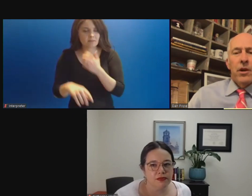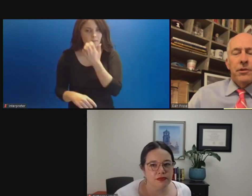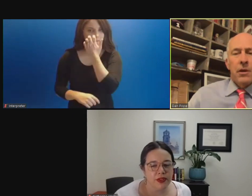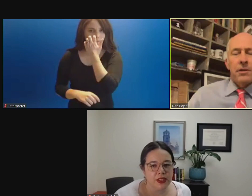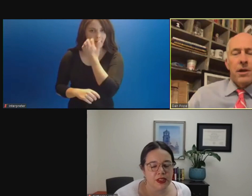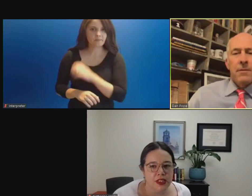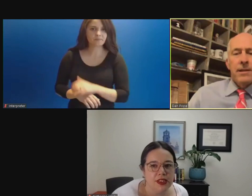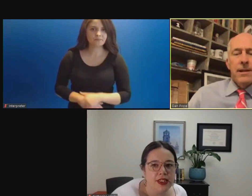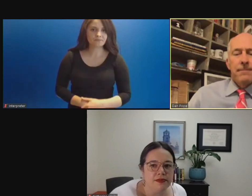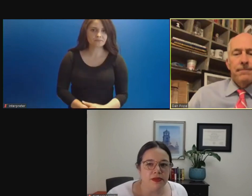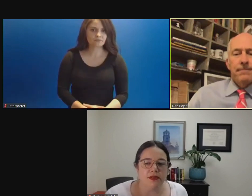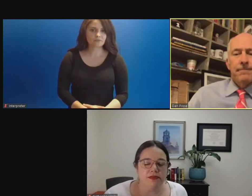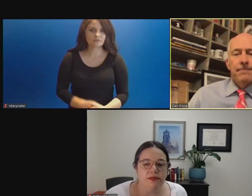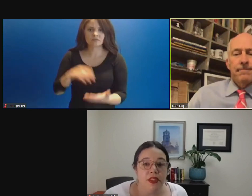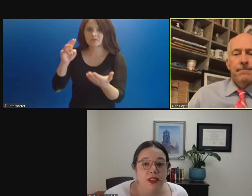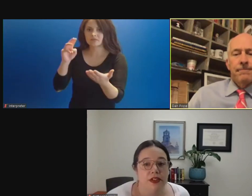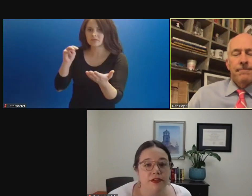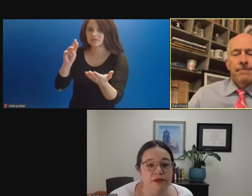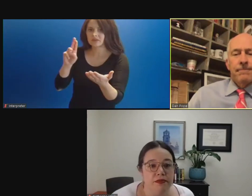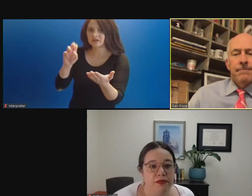Ms. Wells, you want to talk about that?